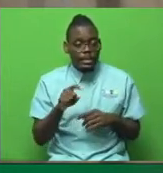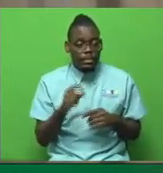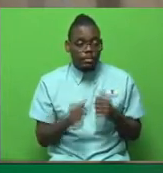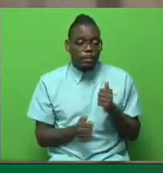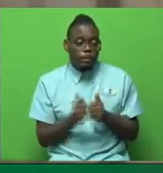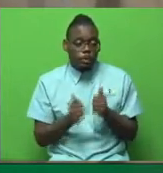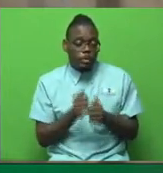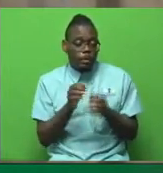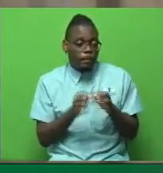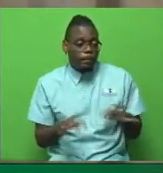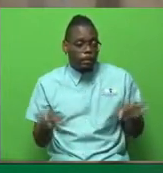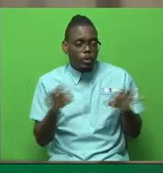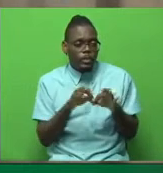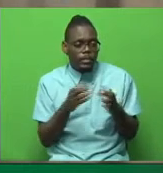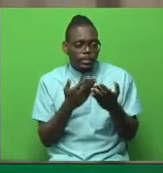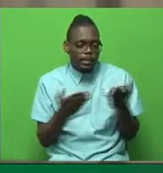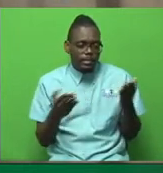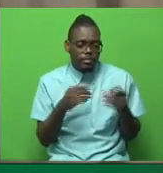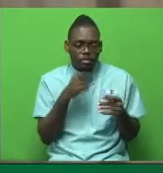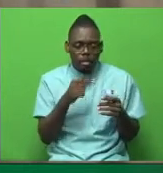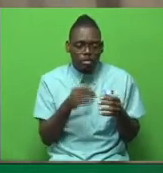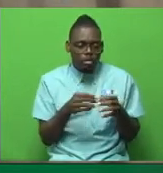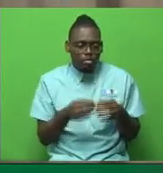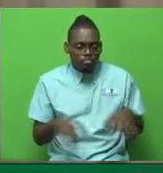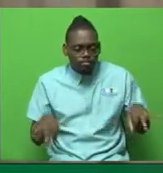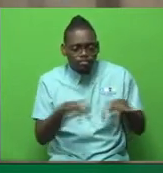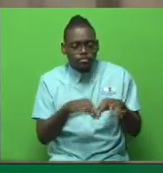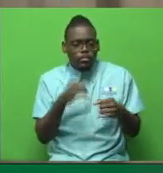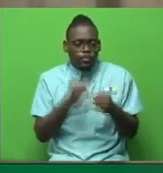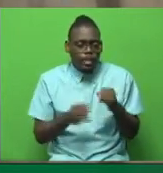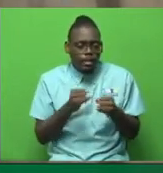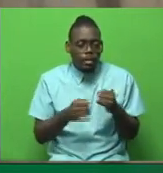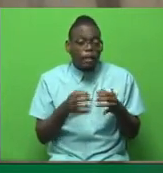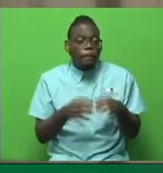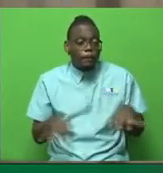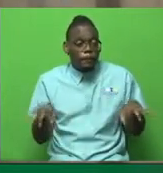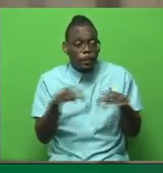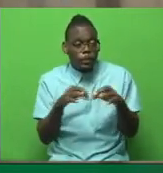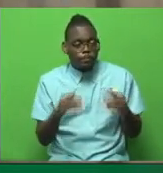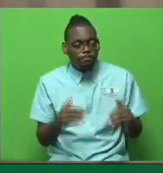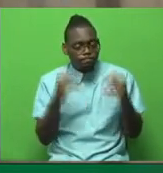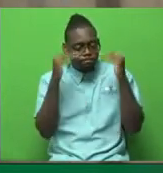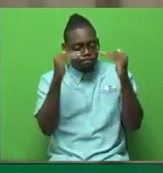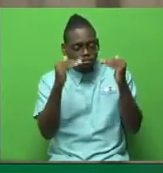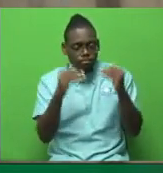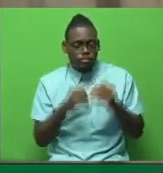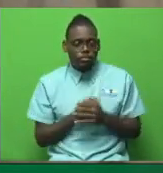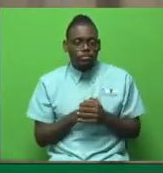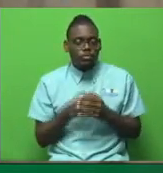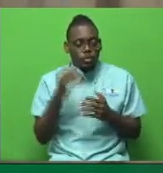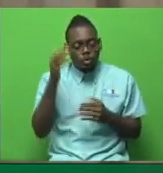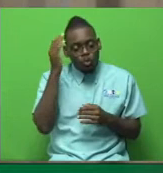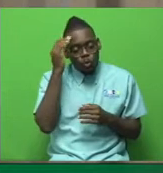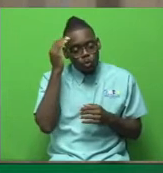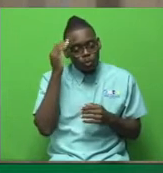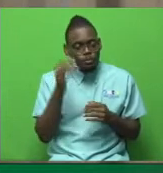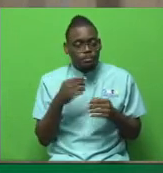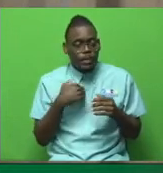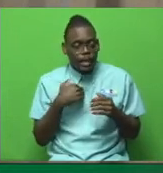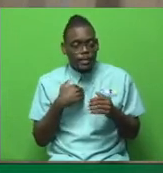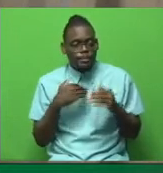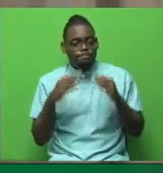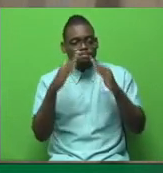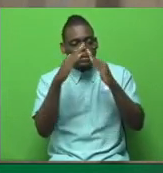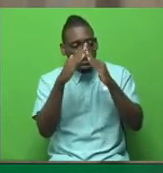who who who who are interested in that type of research you know that it is a basic pyramid of needs